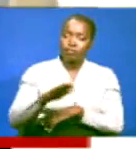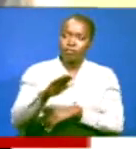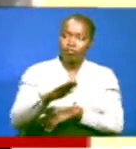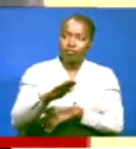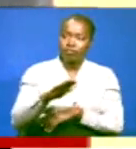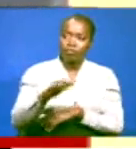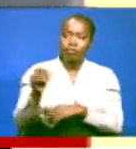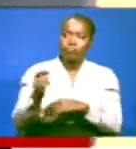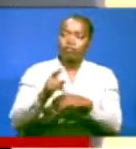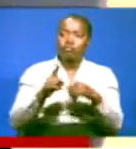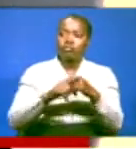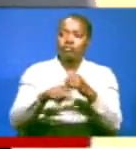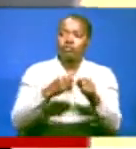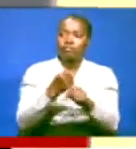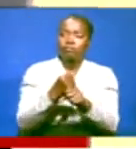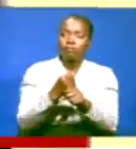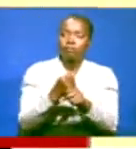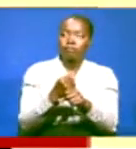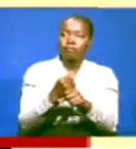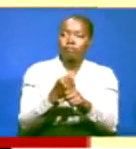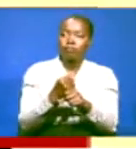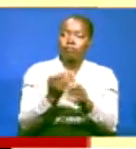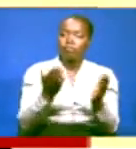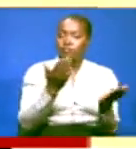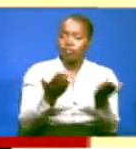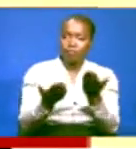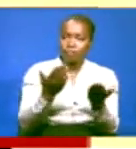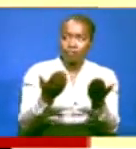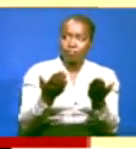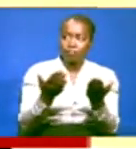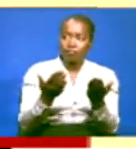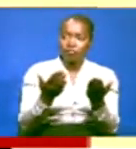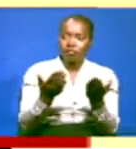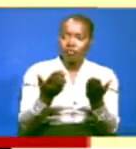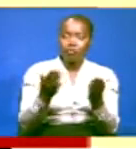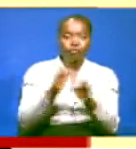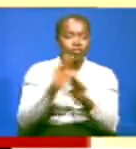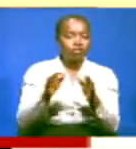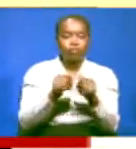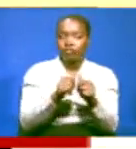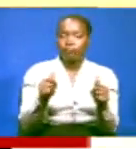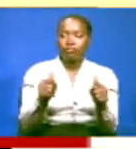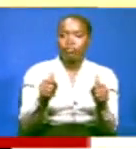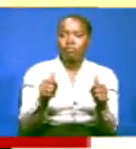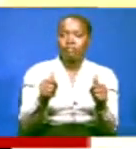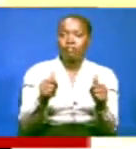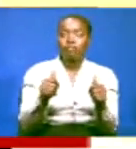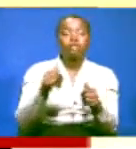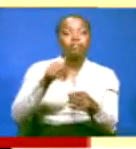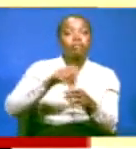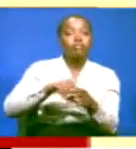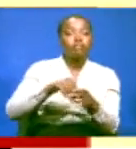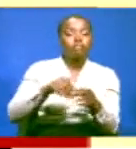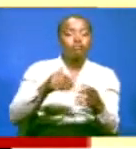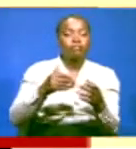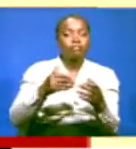June this year. On average, holding all factors constant, it is the proposition that we should be